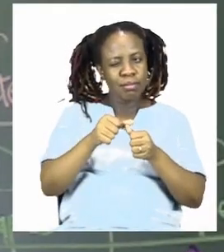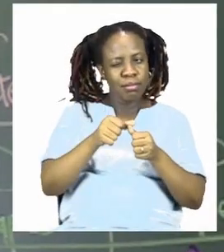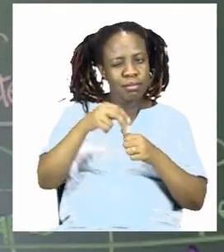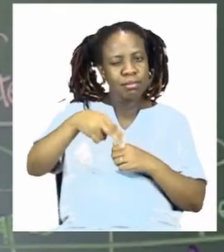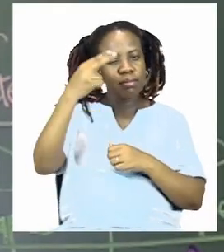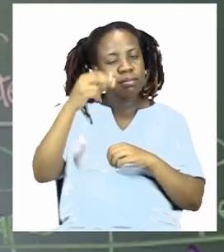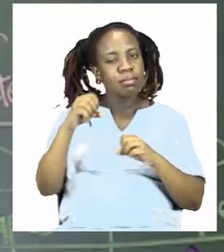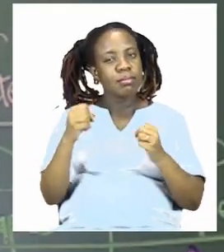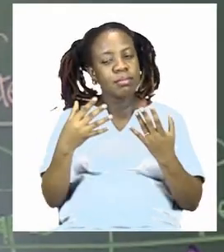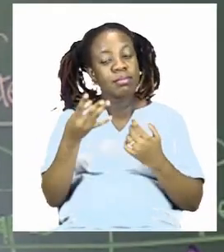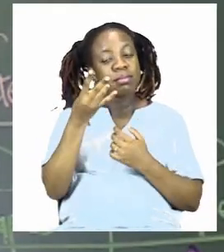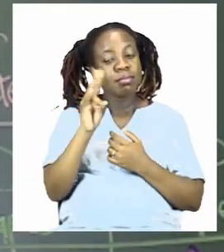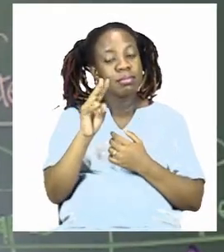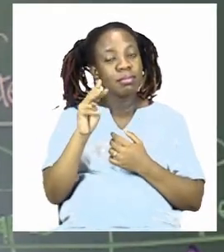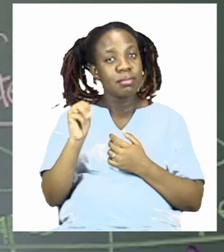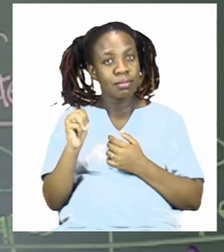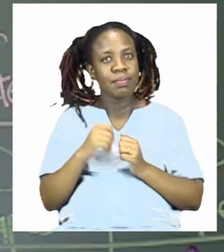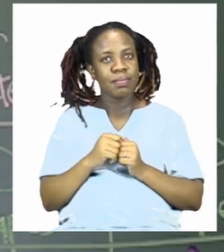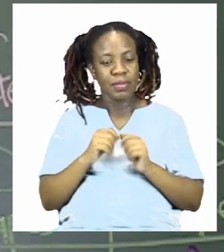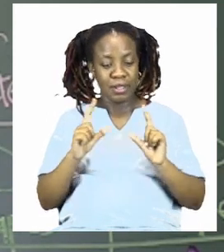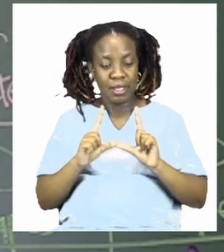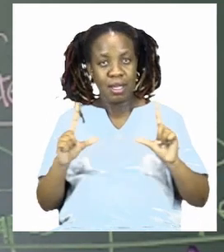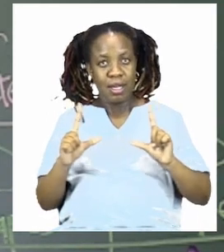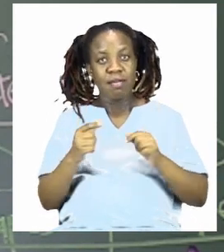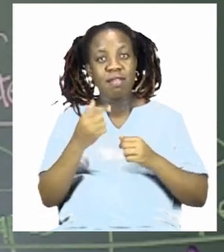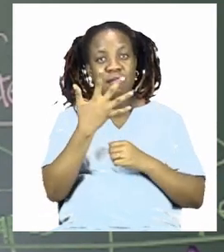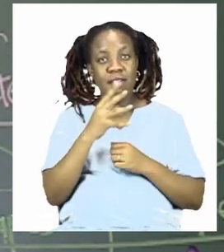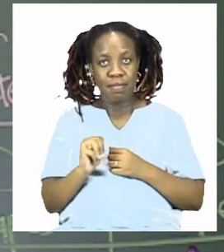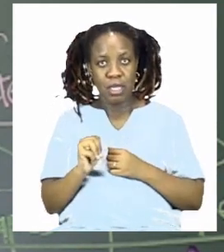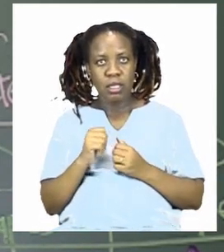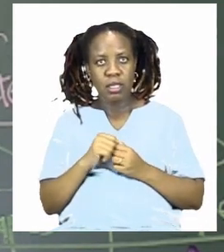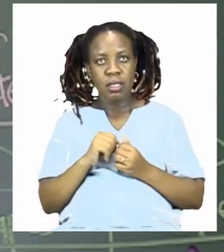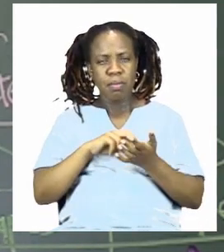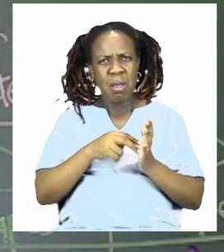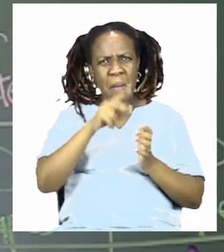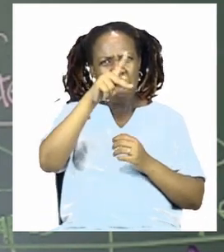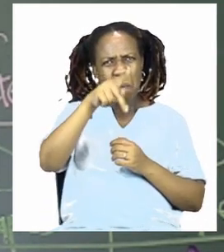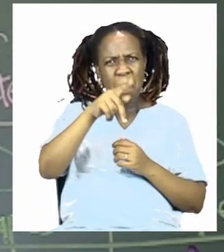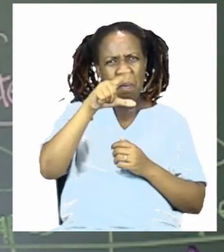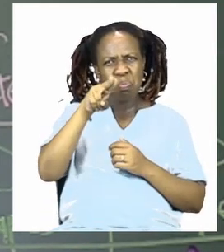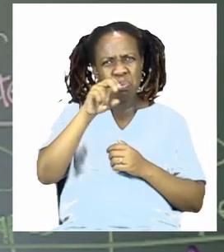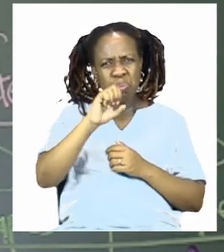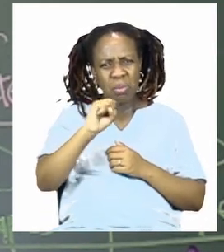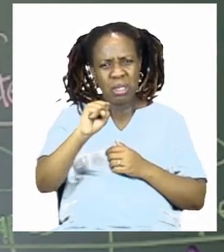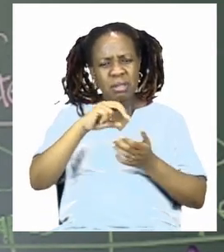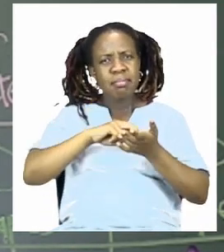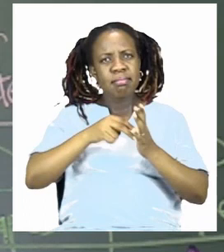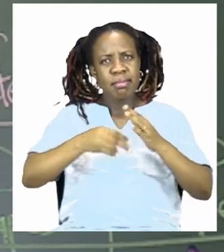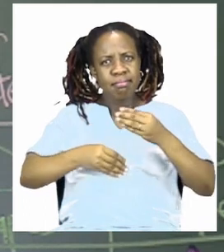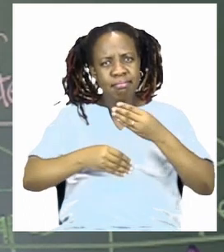length is 5. So here it says length plus height. Remember our length is 5